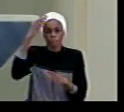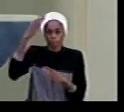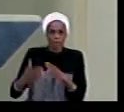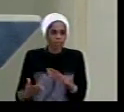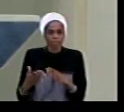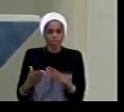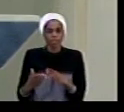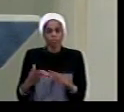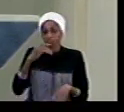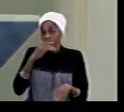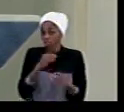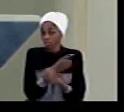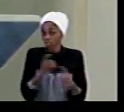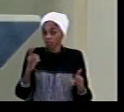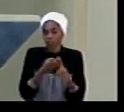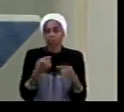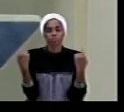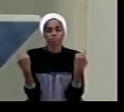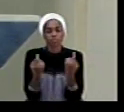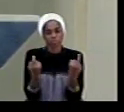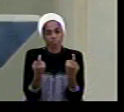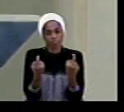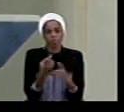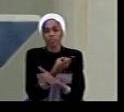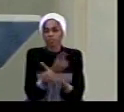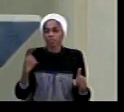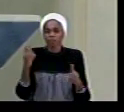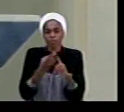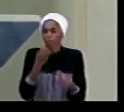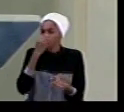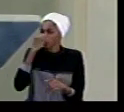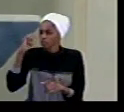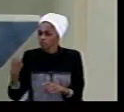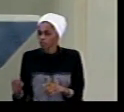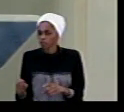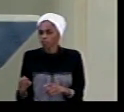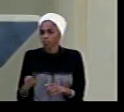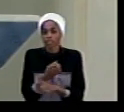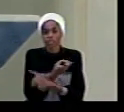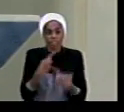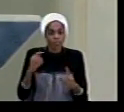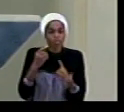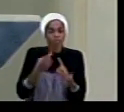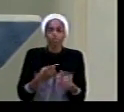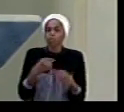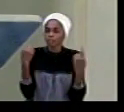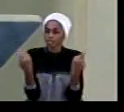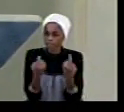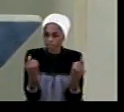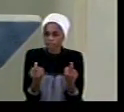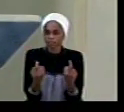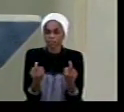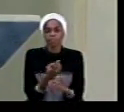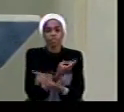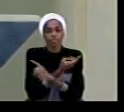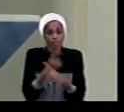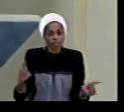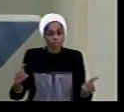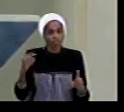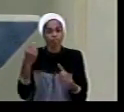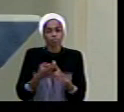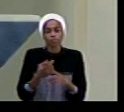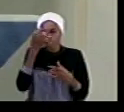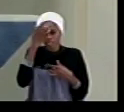sin. Deliverance from evils. Deliverance from sin. Deliverance from